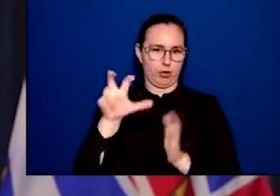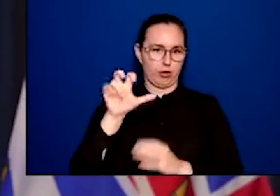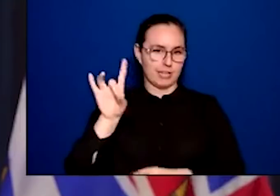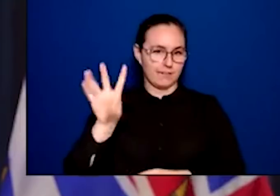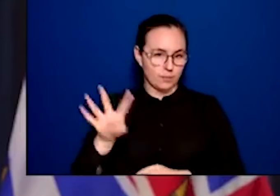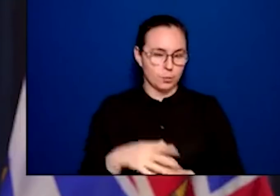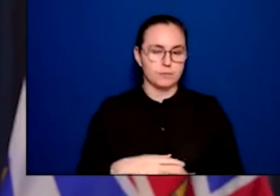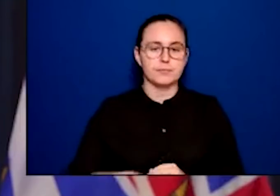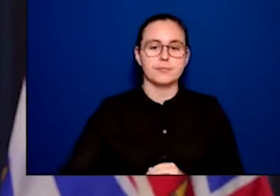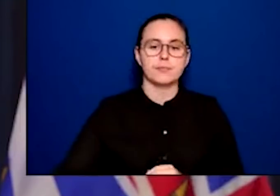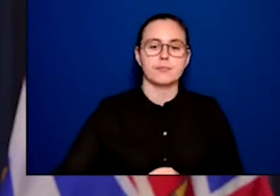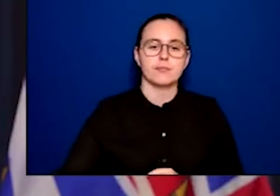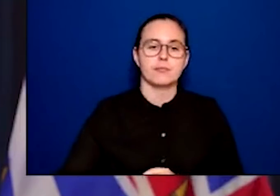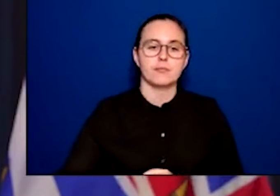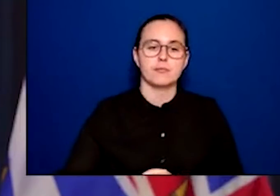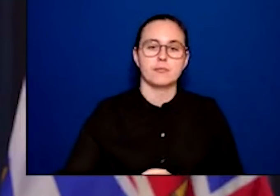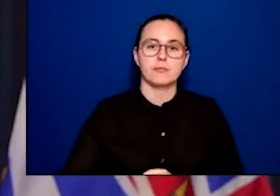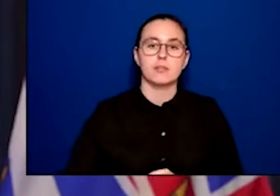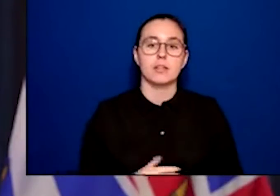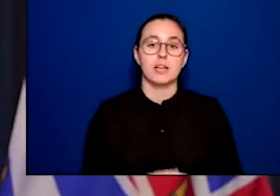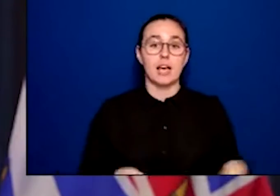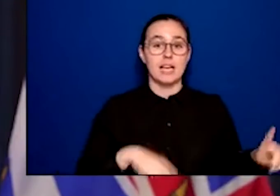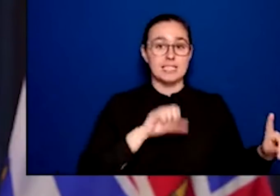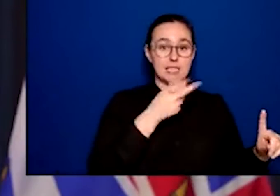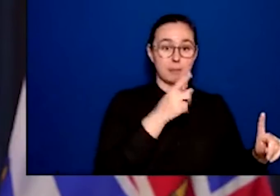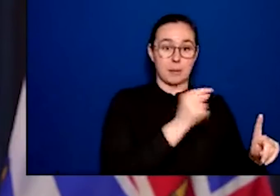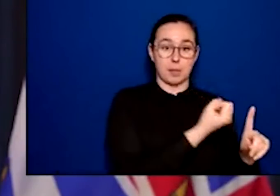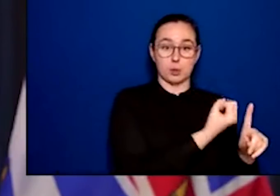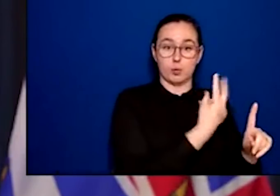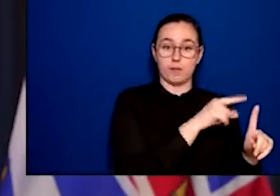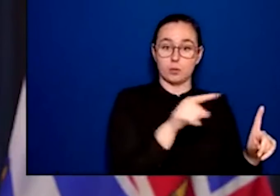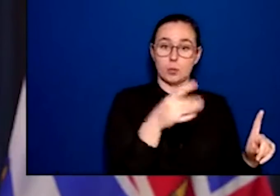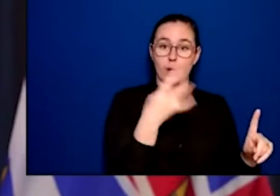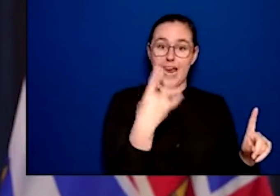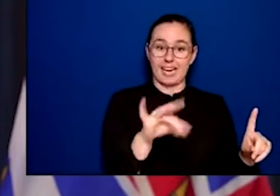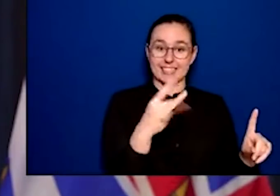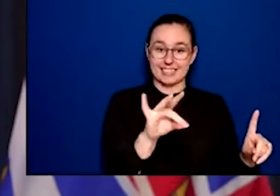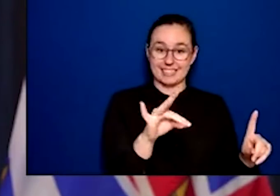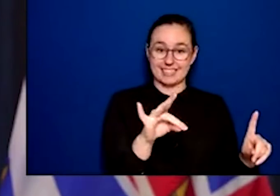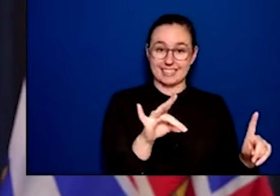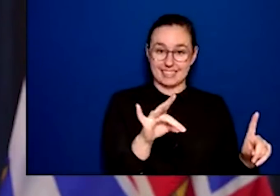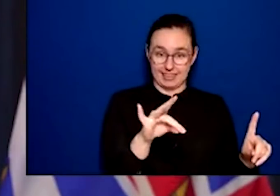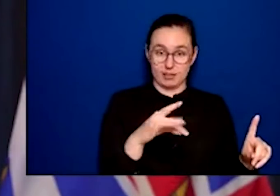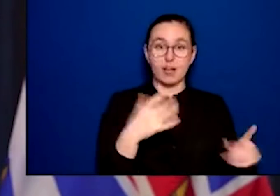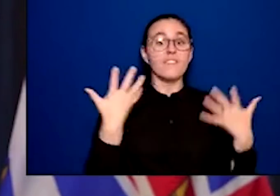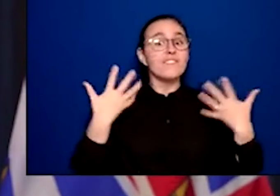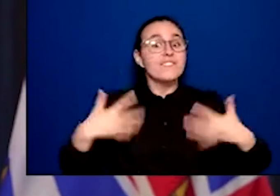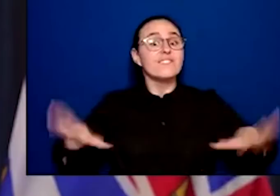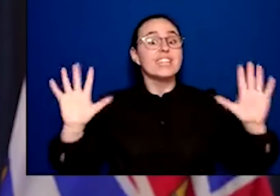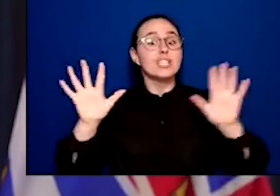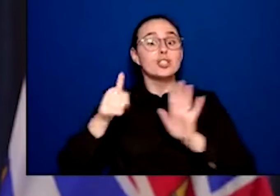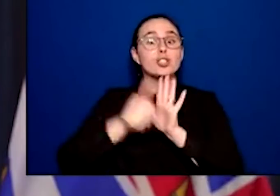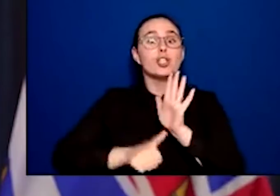first wave of the pandemic. So from September 12th to September 18th, health authorities completed, with all of this going on,